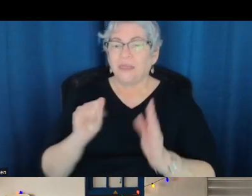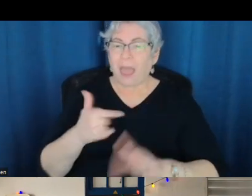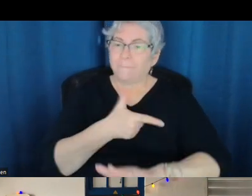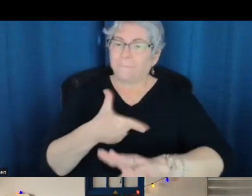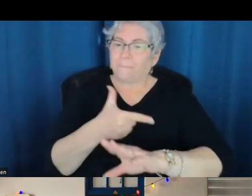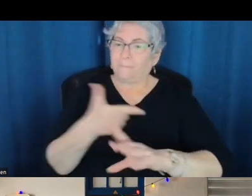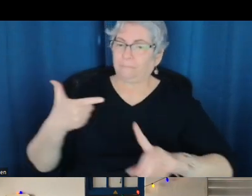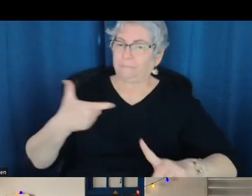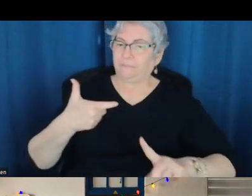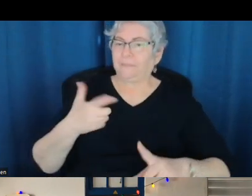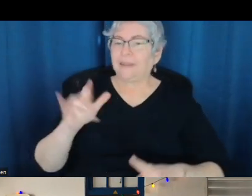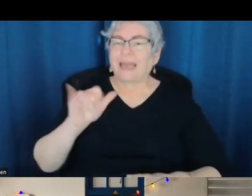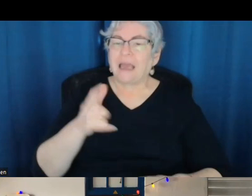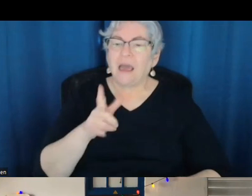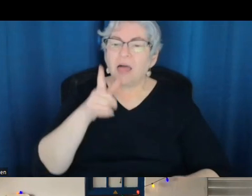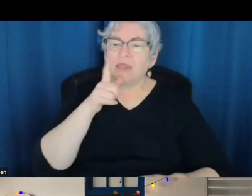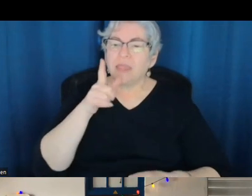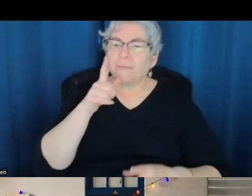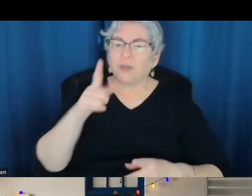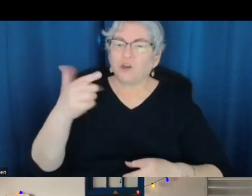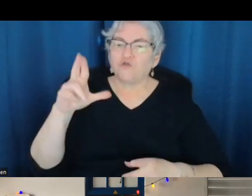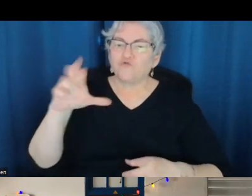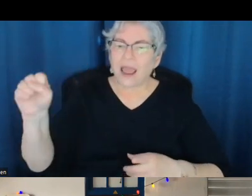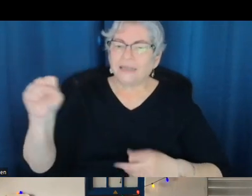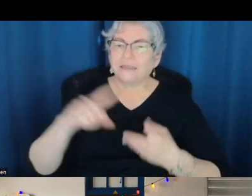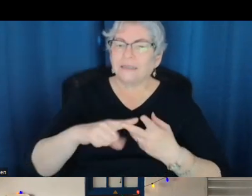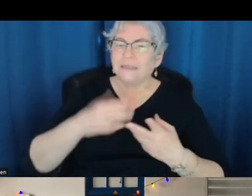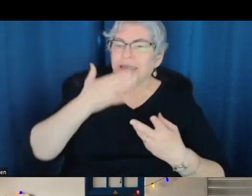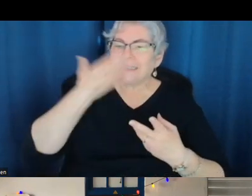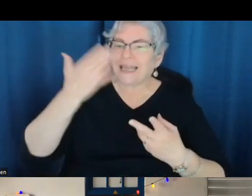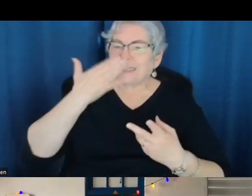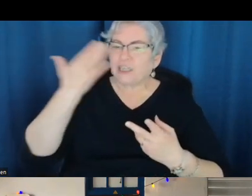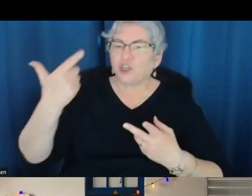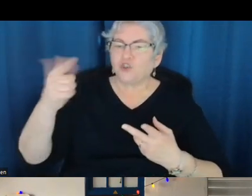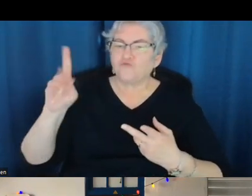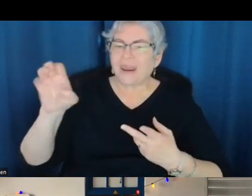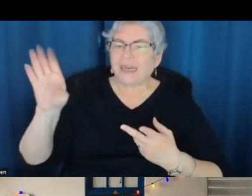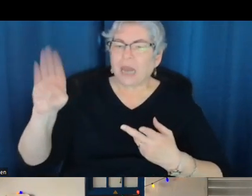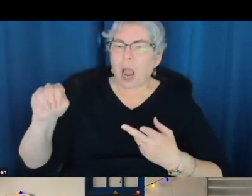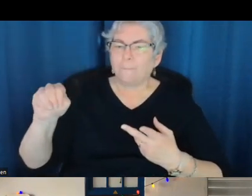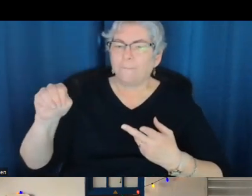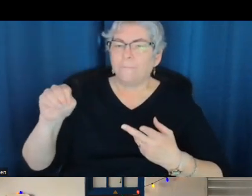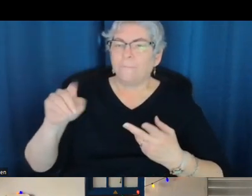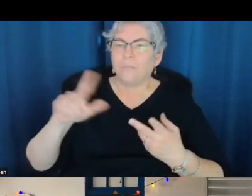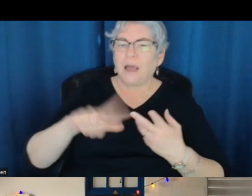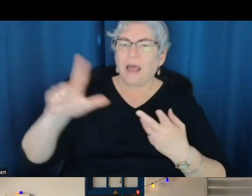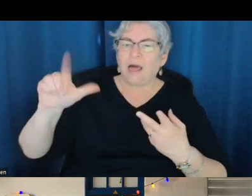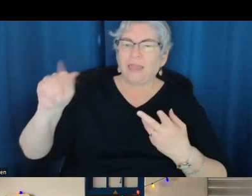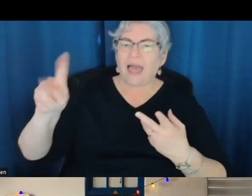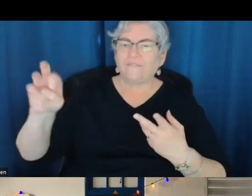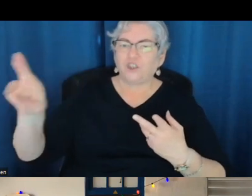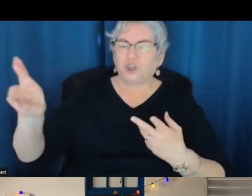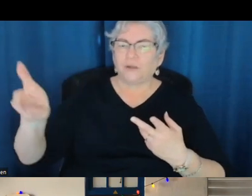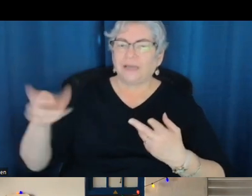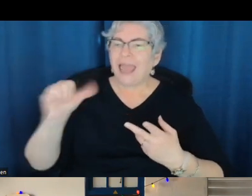So lemongrass and scented geranium and lavender and any